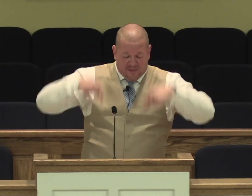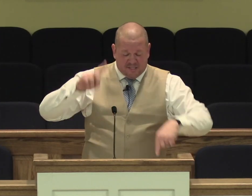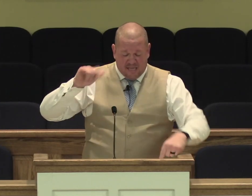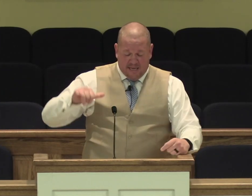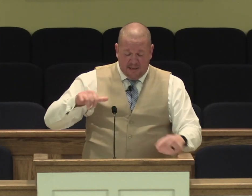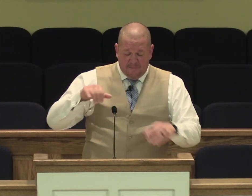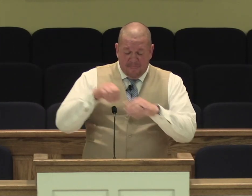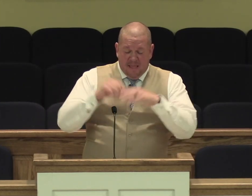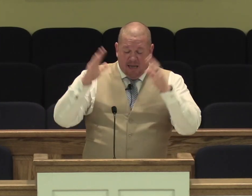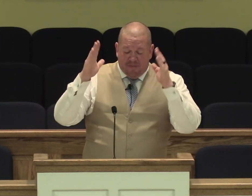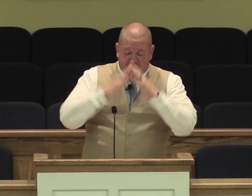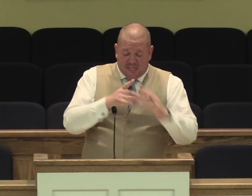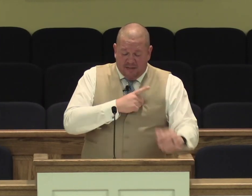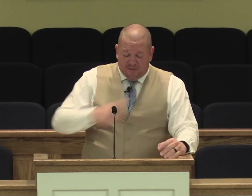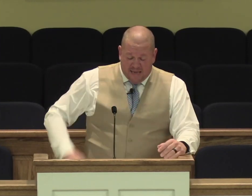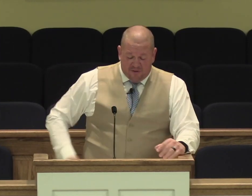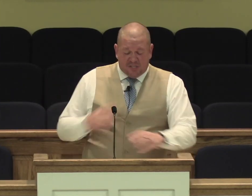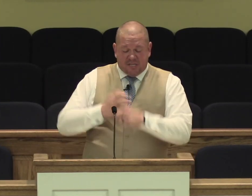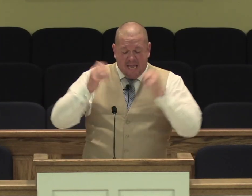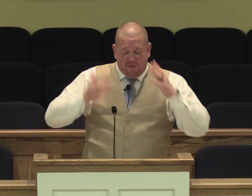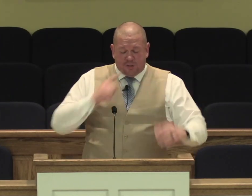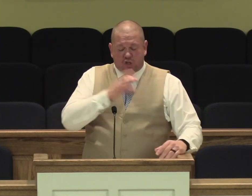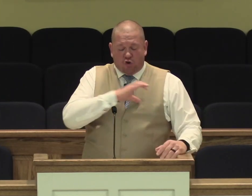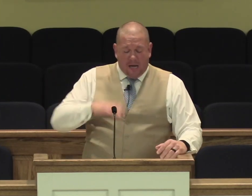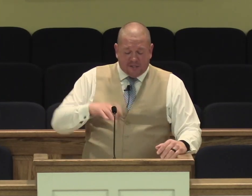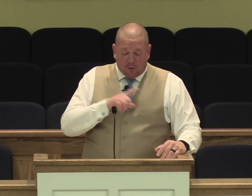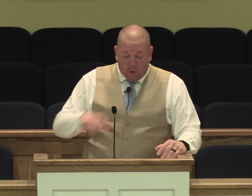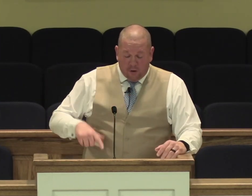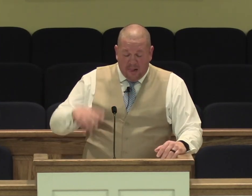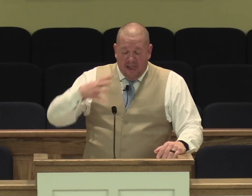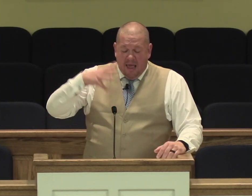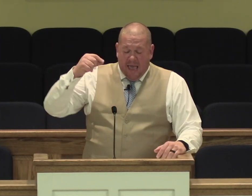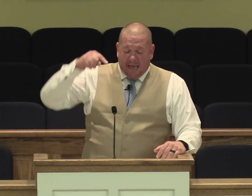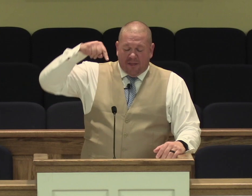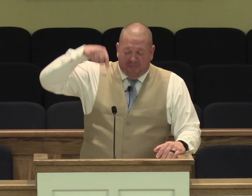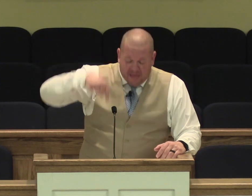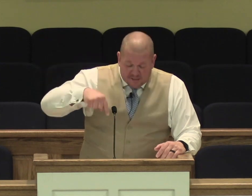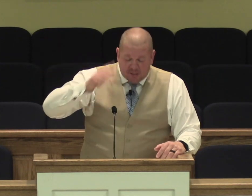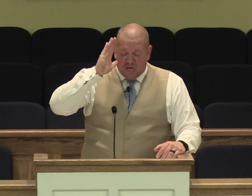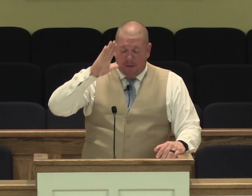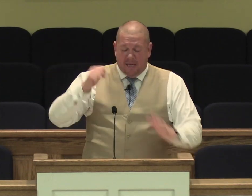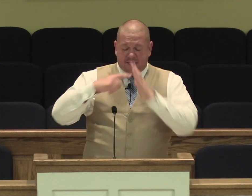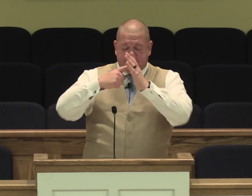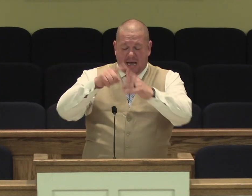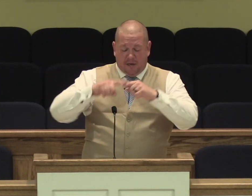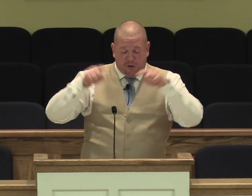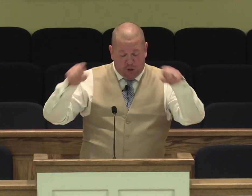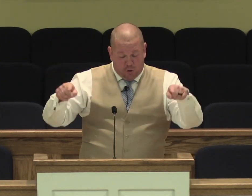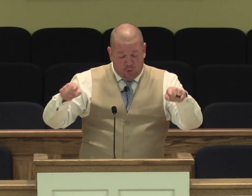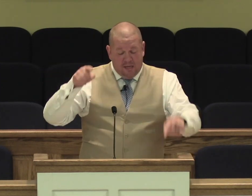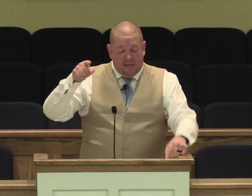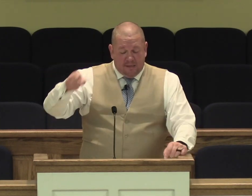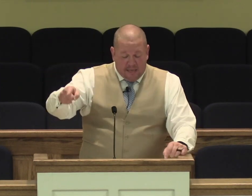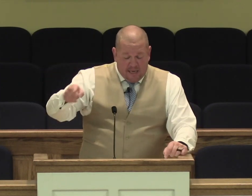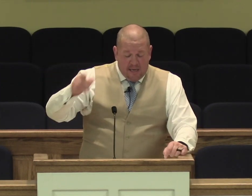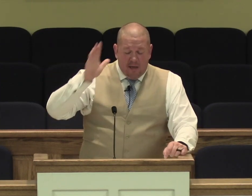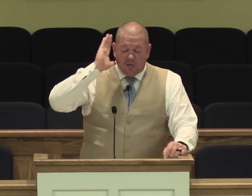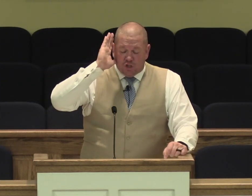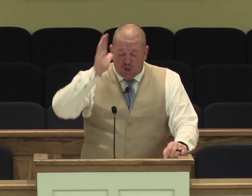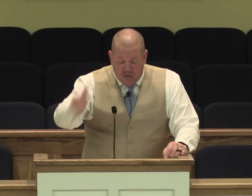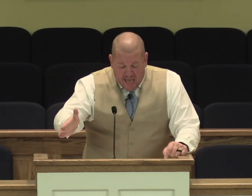born this day in the city of David a Savior, which is Christ the Lord, and this shall be a sign unto you.